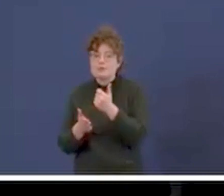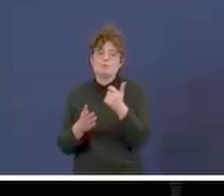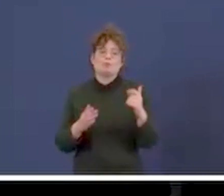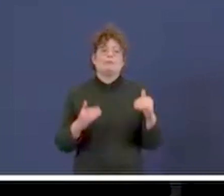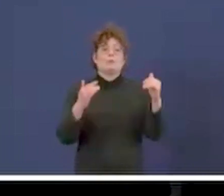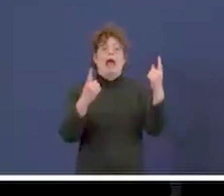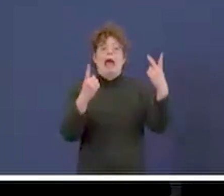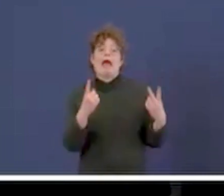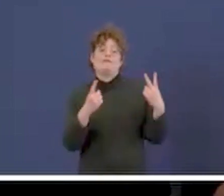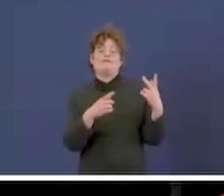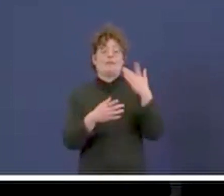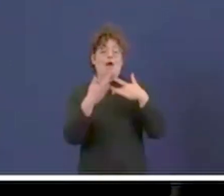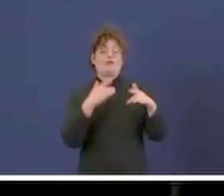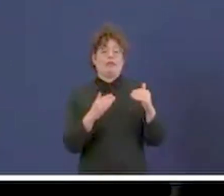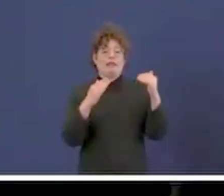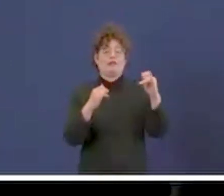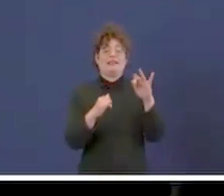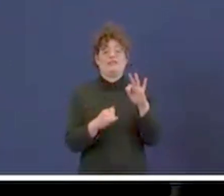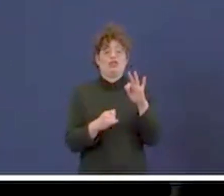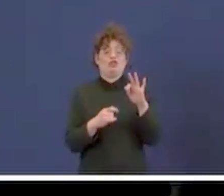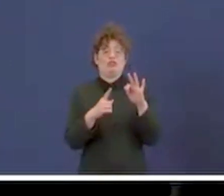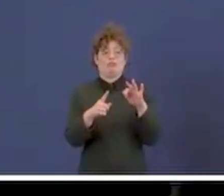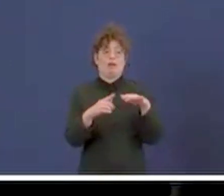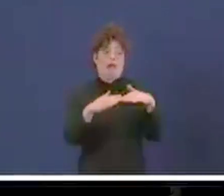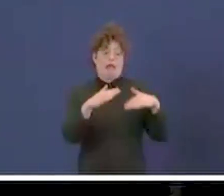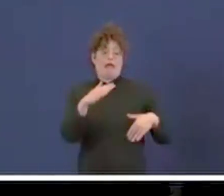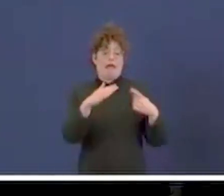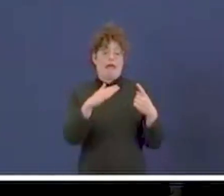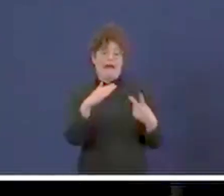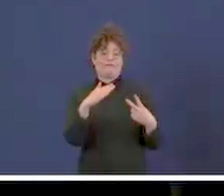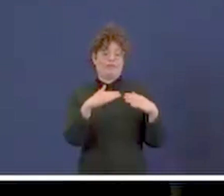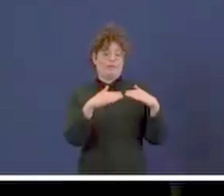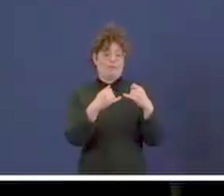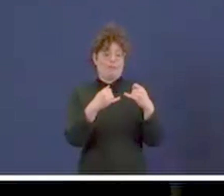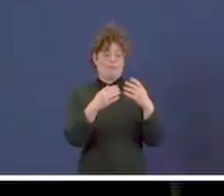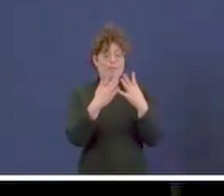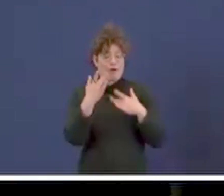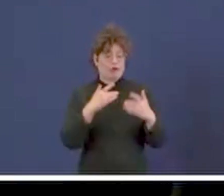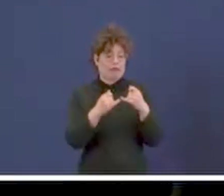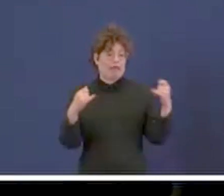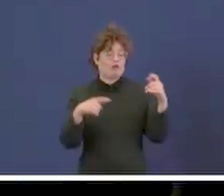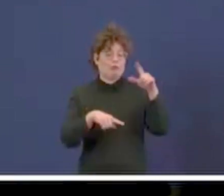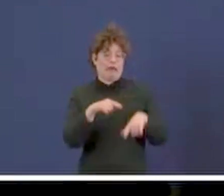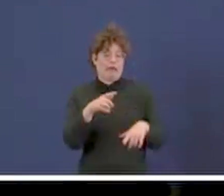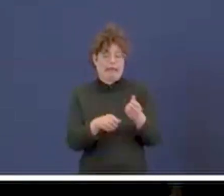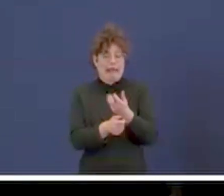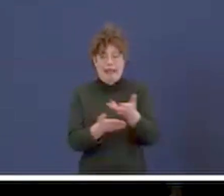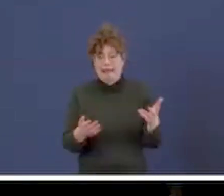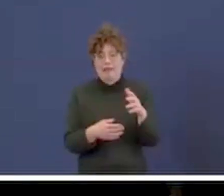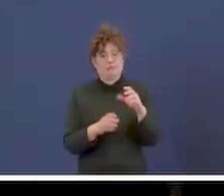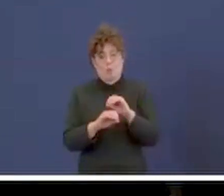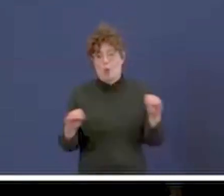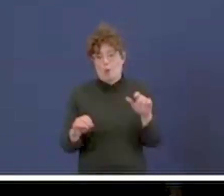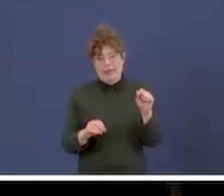income level isn't below half the poverty level, you can't even get a dime cash assistance. And in most places, you can't get any at all.